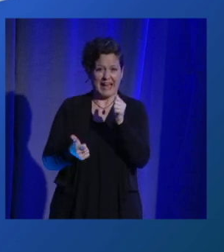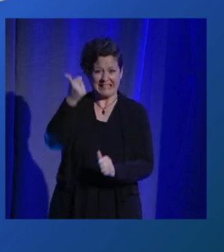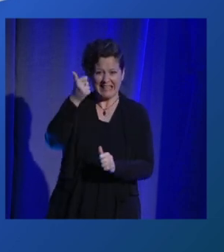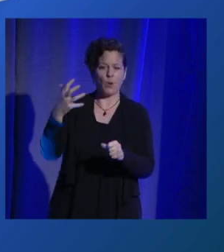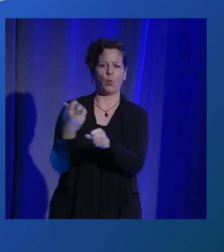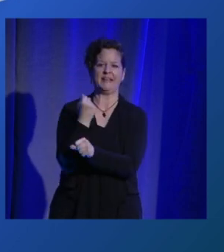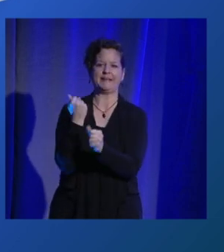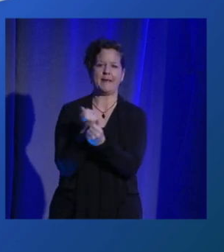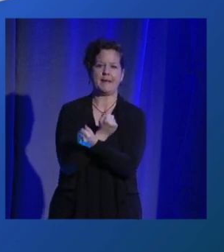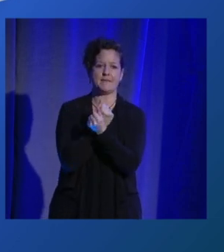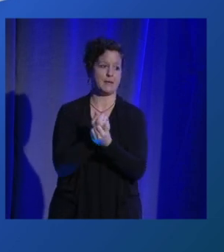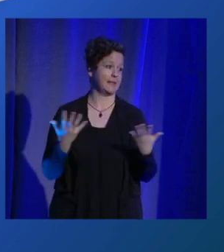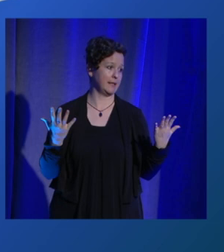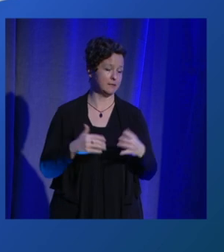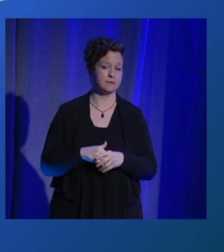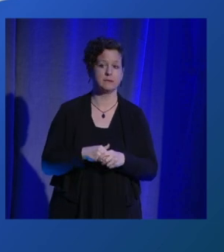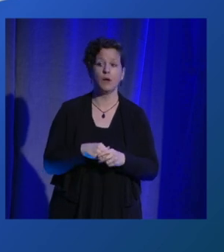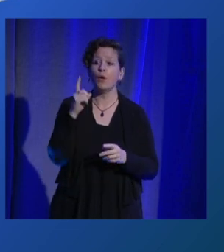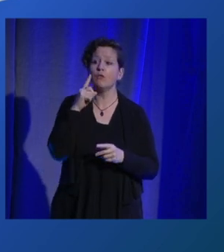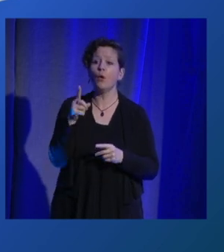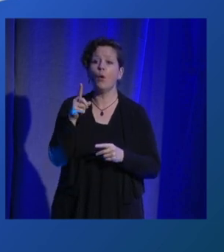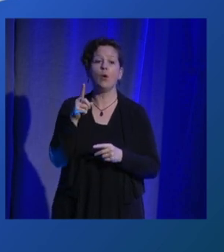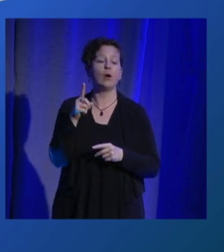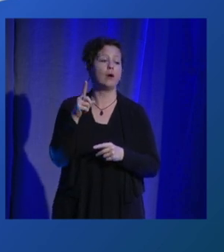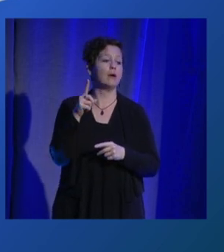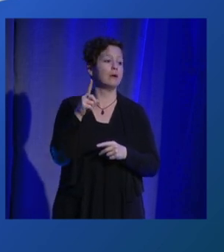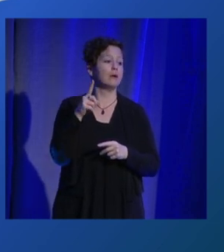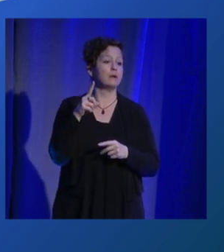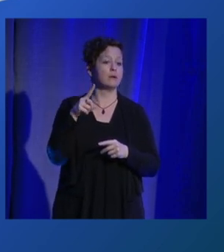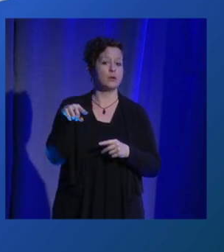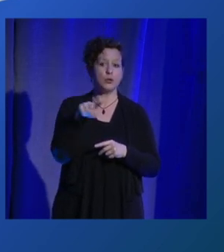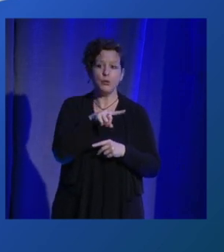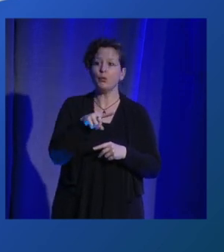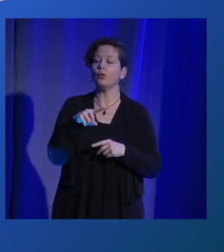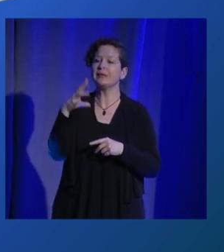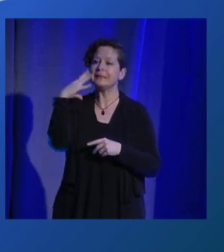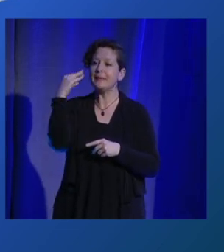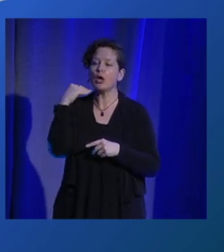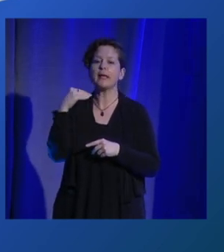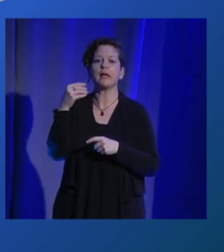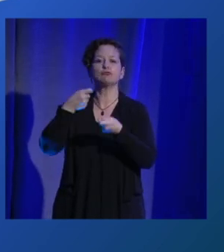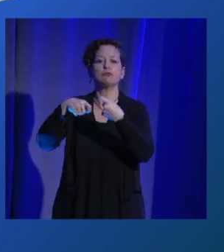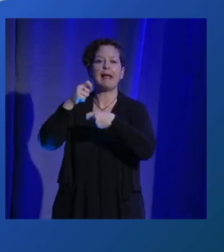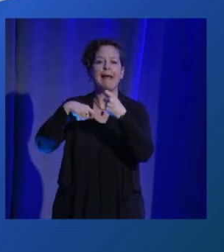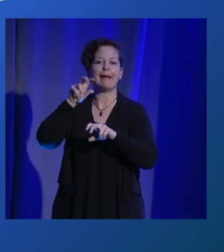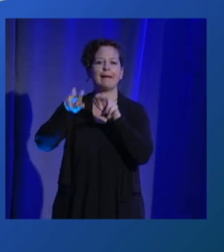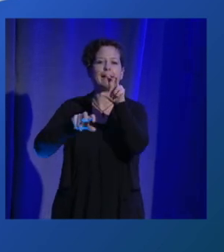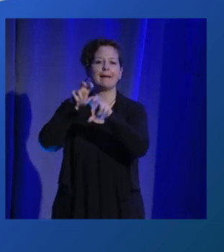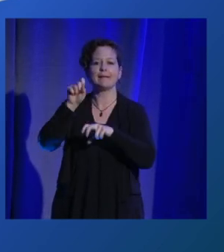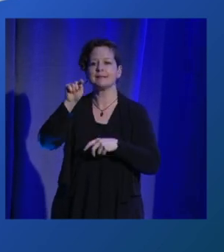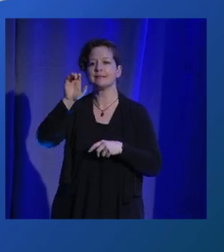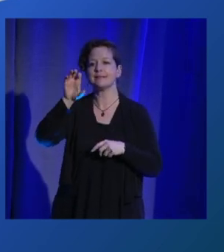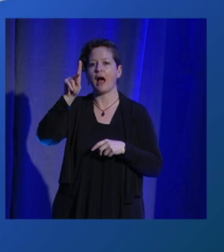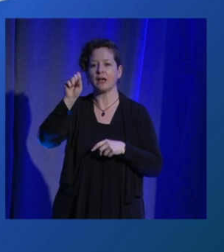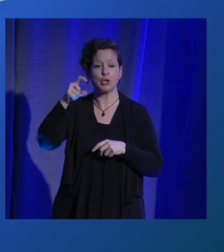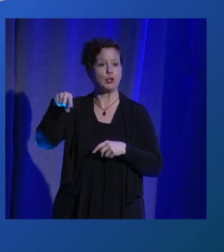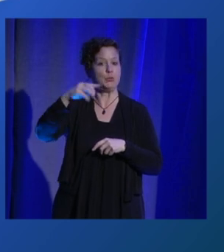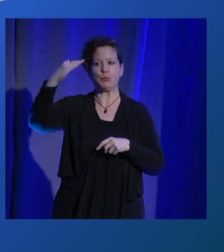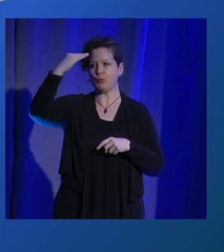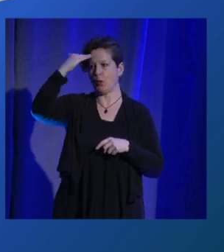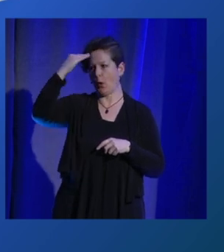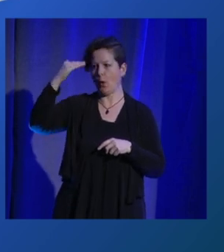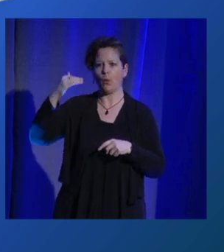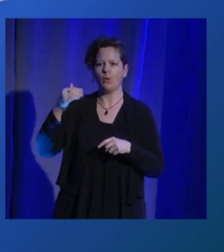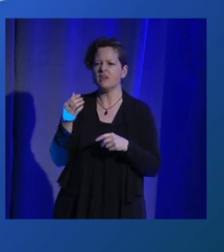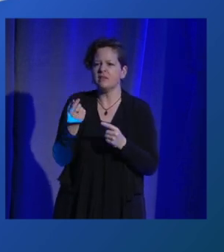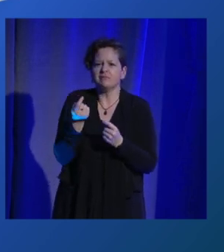for all those who are in trading of stocks we all know that a handful of